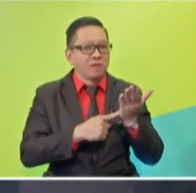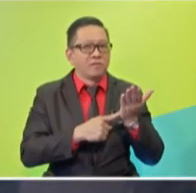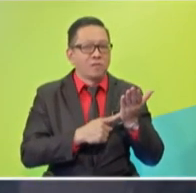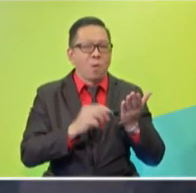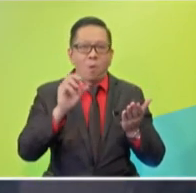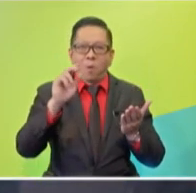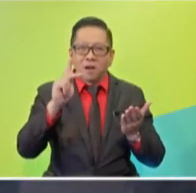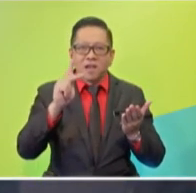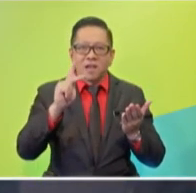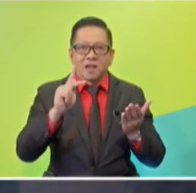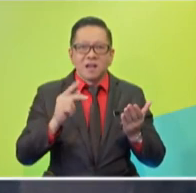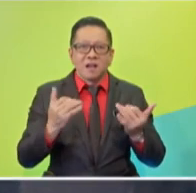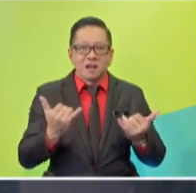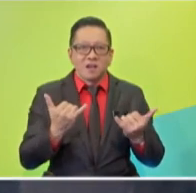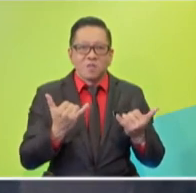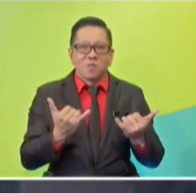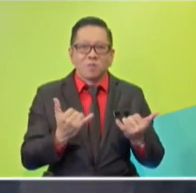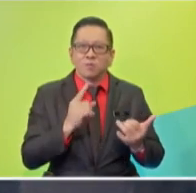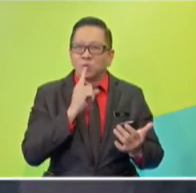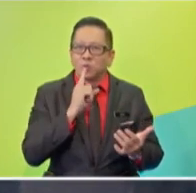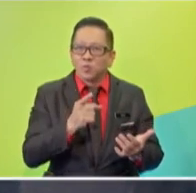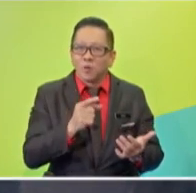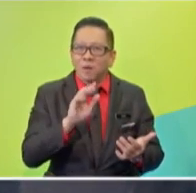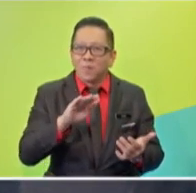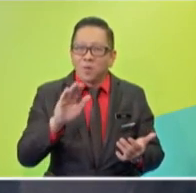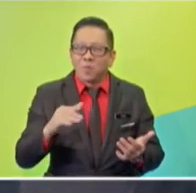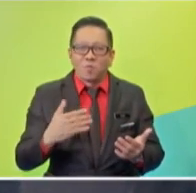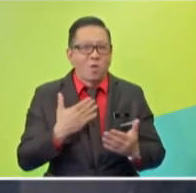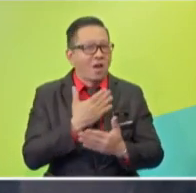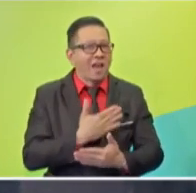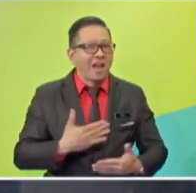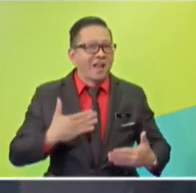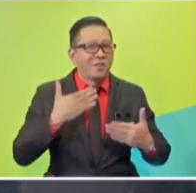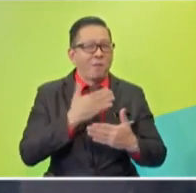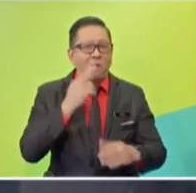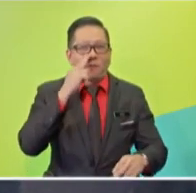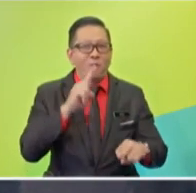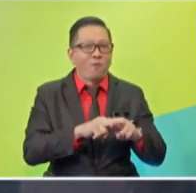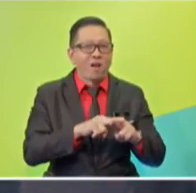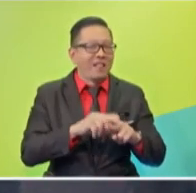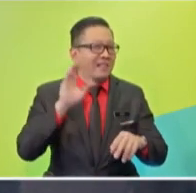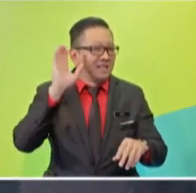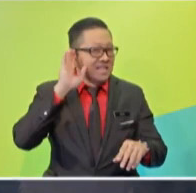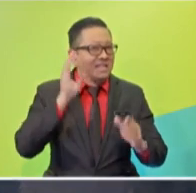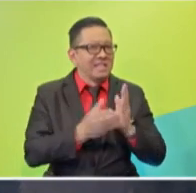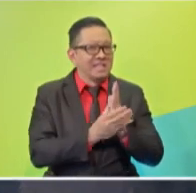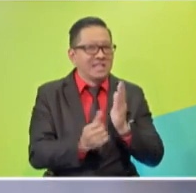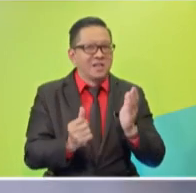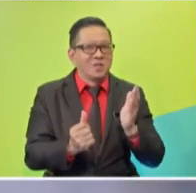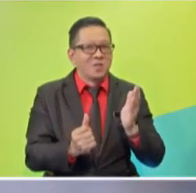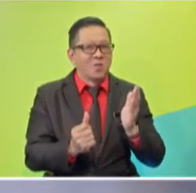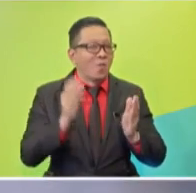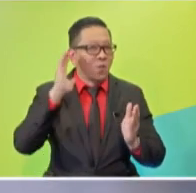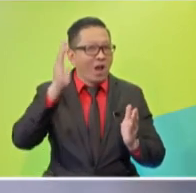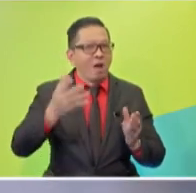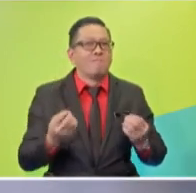Okay. All right. I'm pretty sure our pupils online, I hope they had a fun time doing this listening skills, and we will have